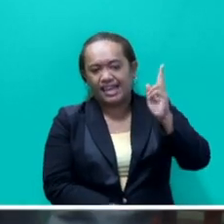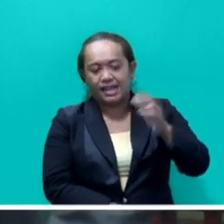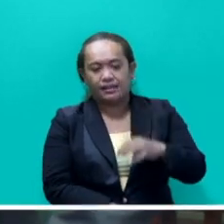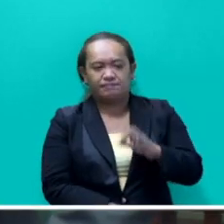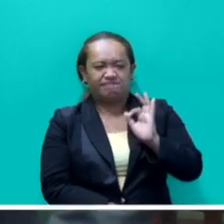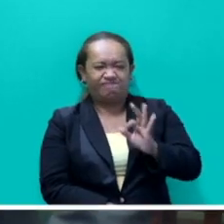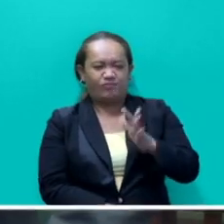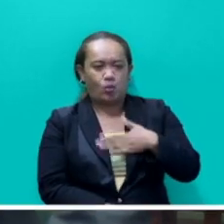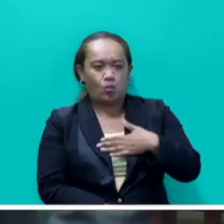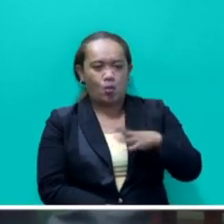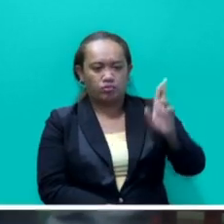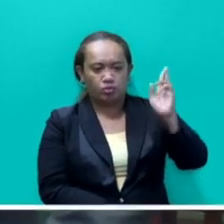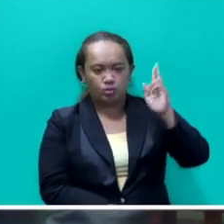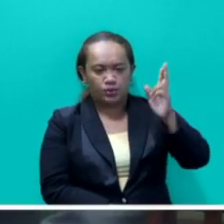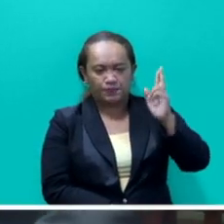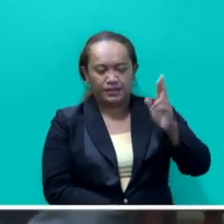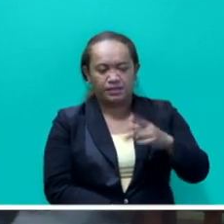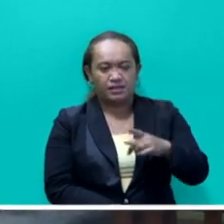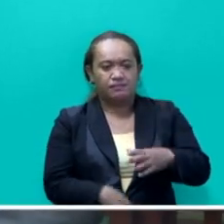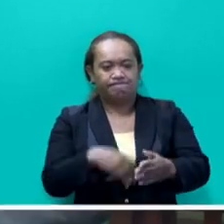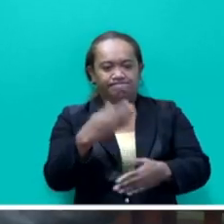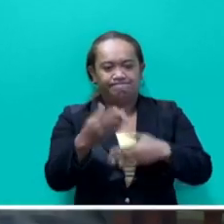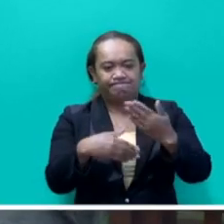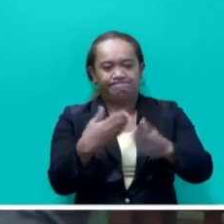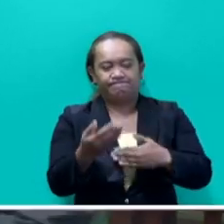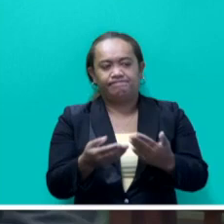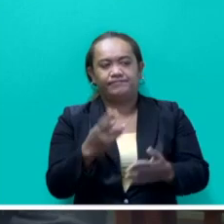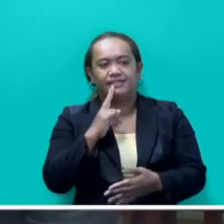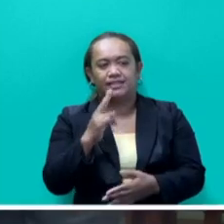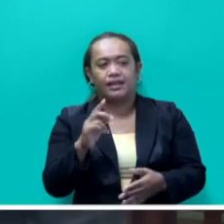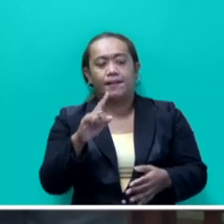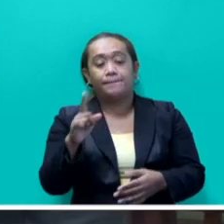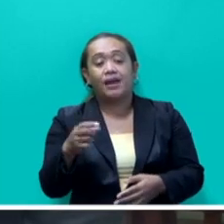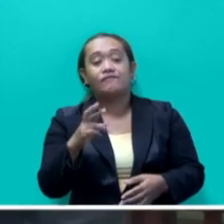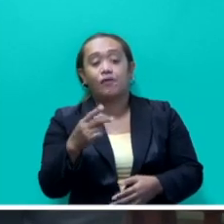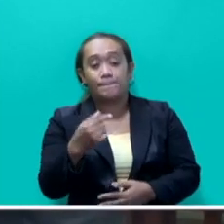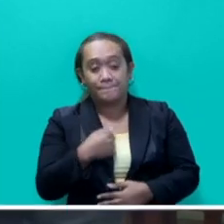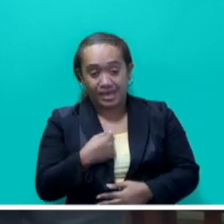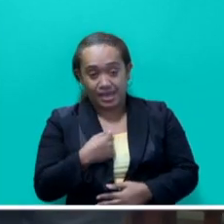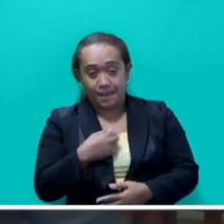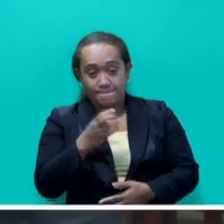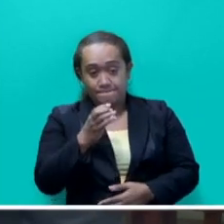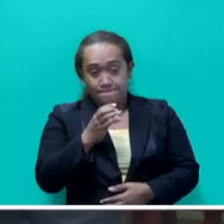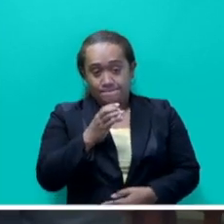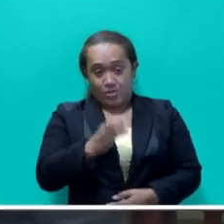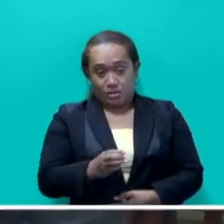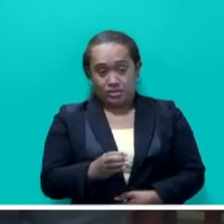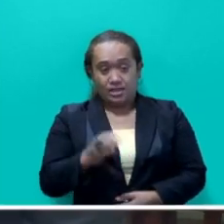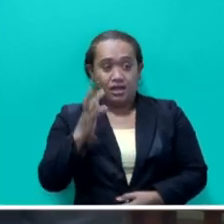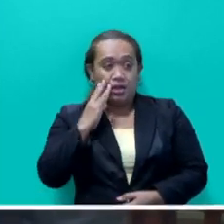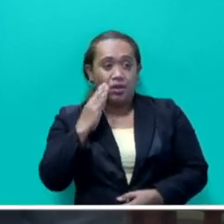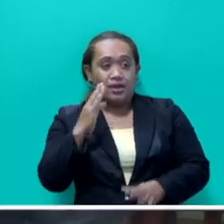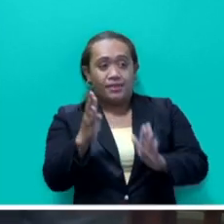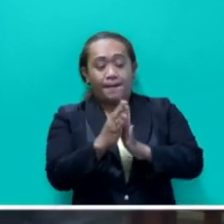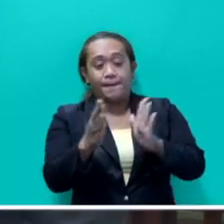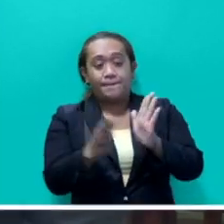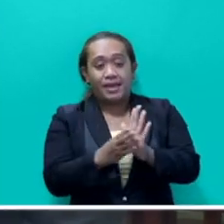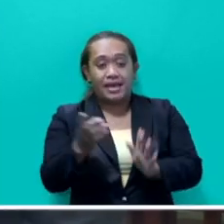repeat most of what has been said, but for me personally, when the bill came, I had a